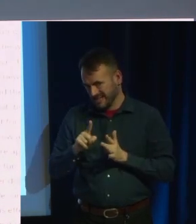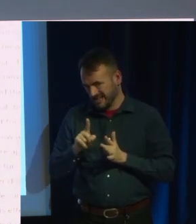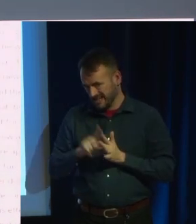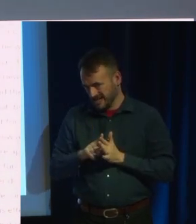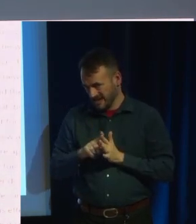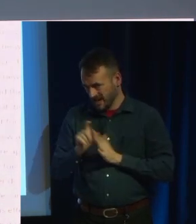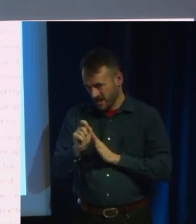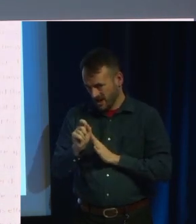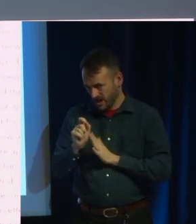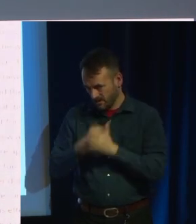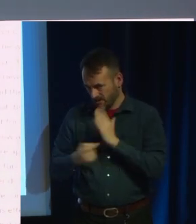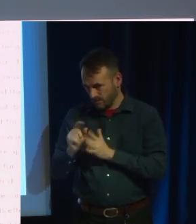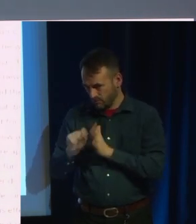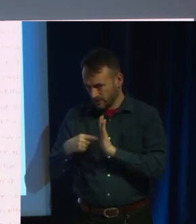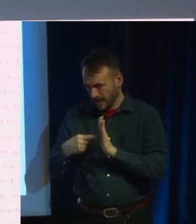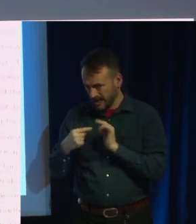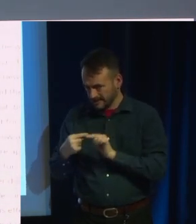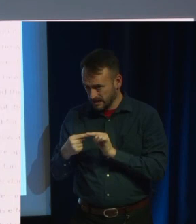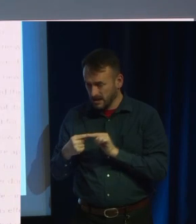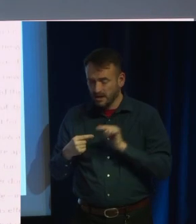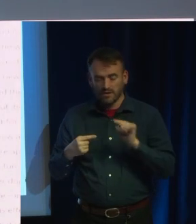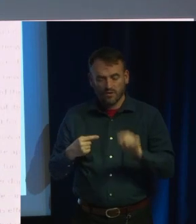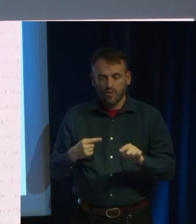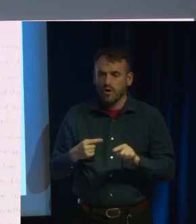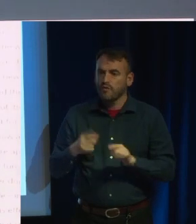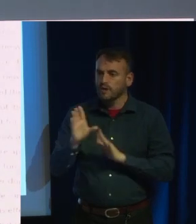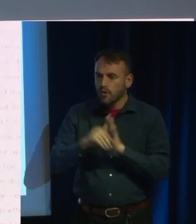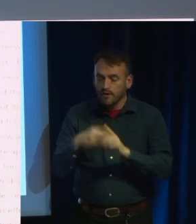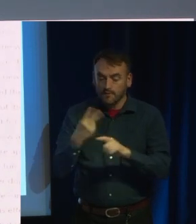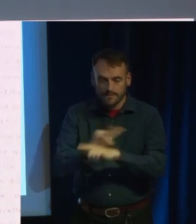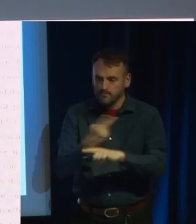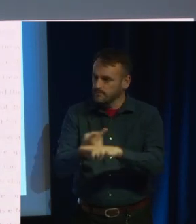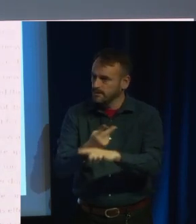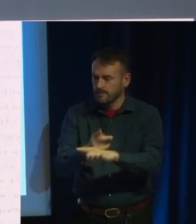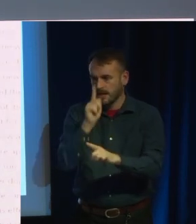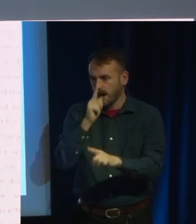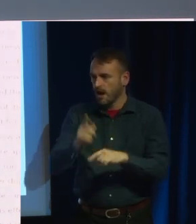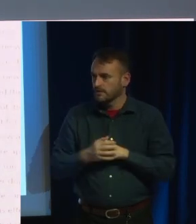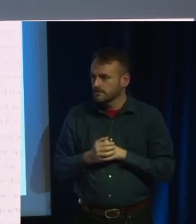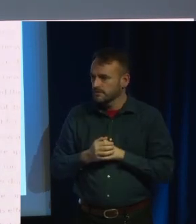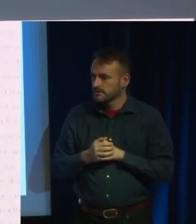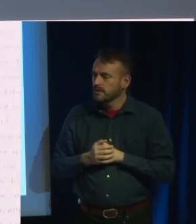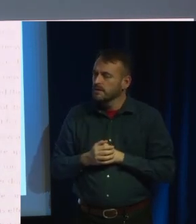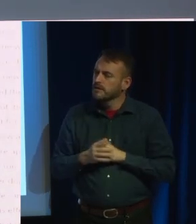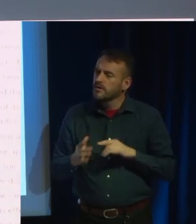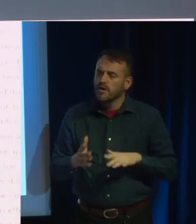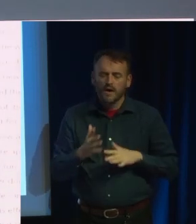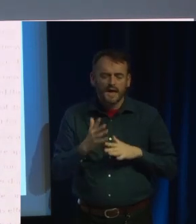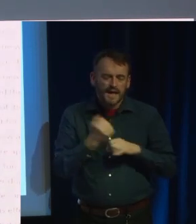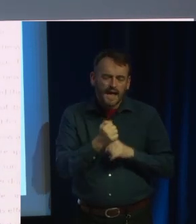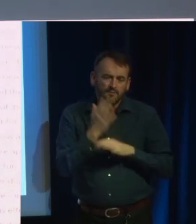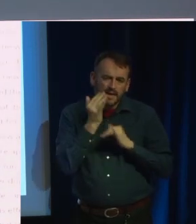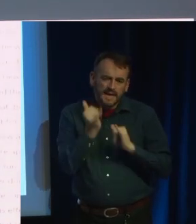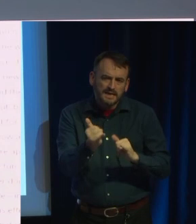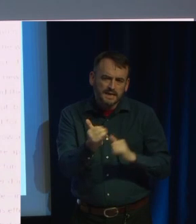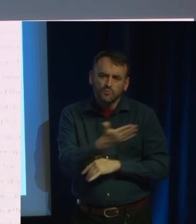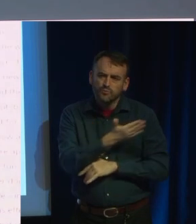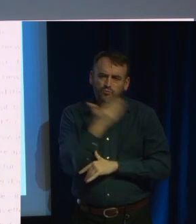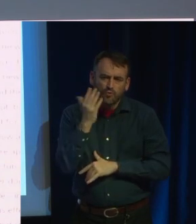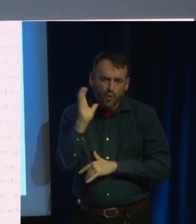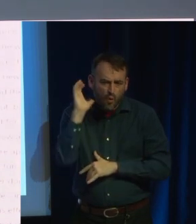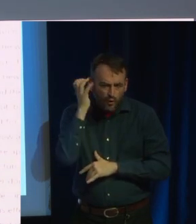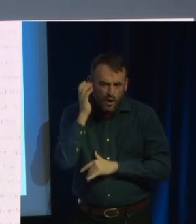a recording and do it over and over again. We could do in-game testing without audio, just going through